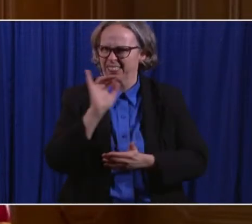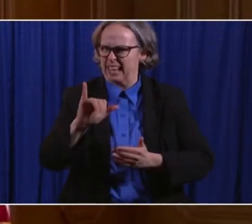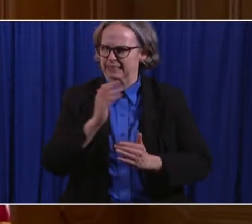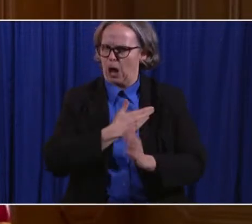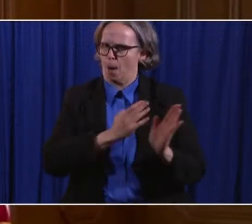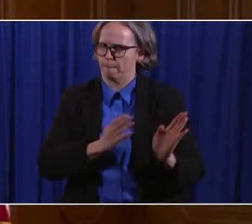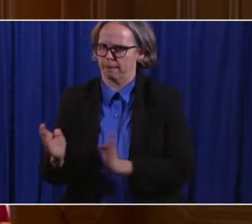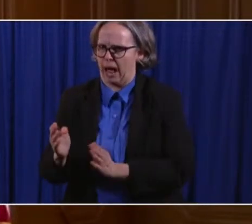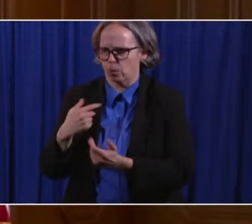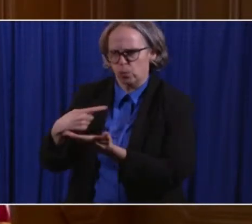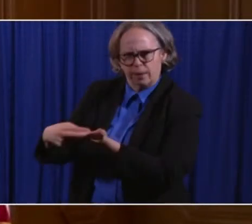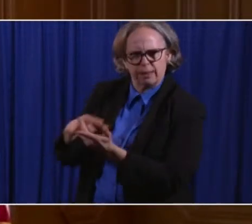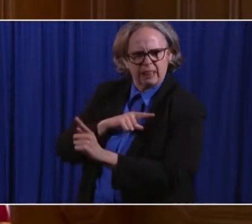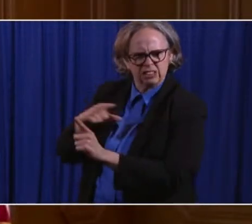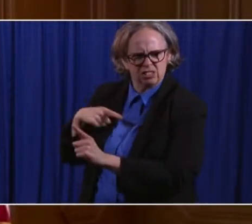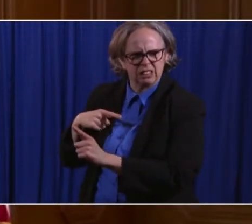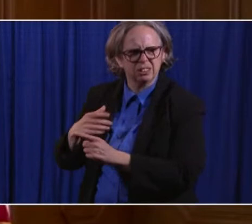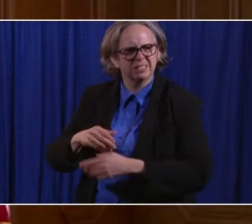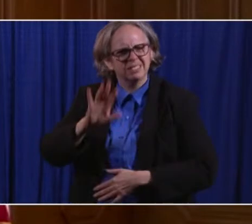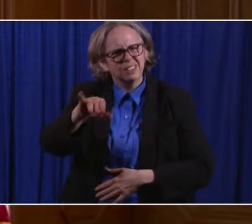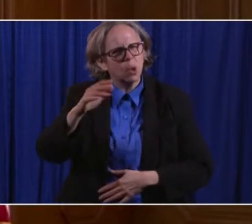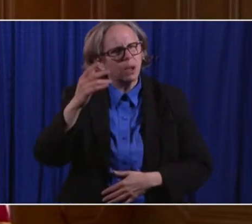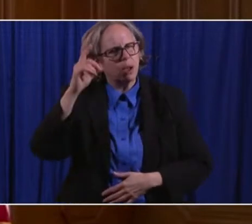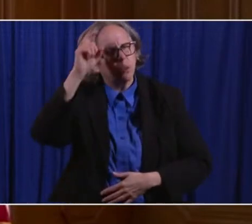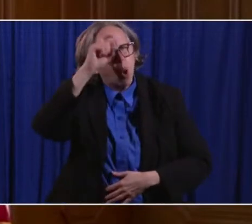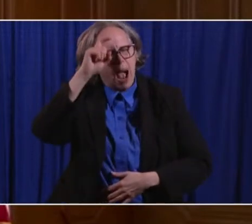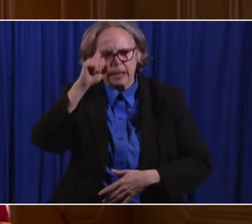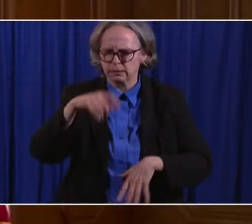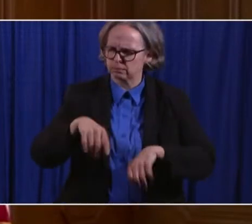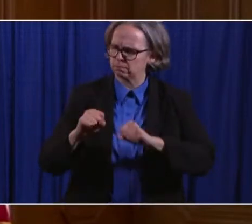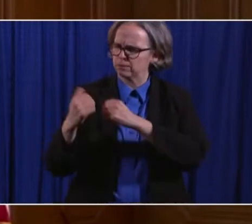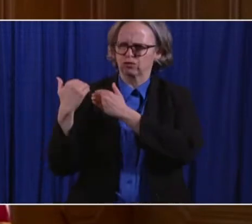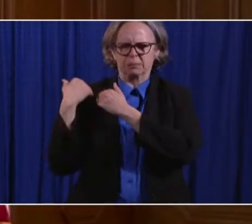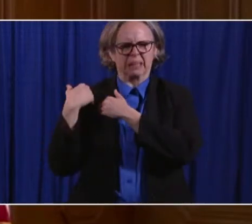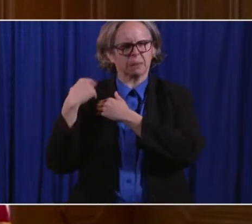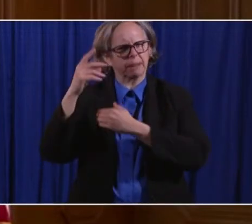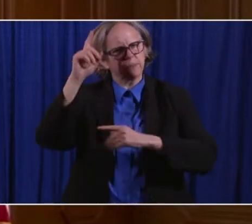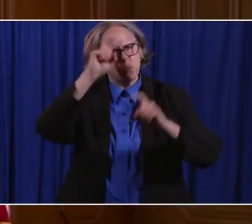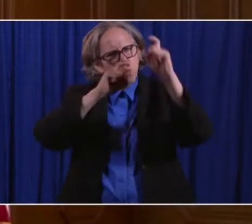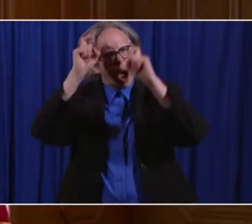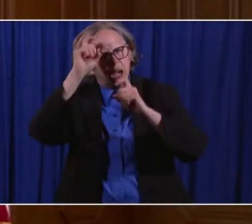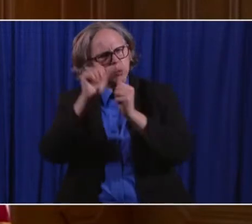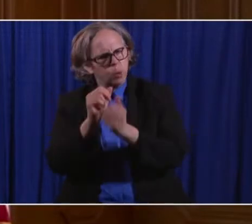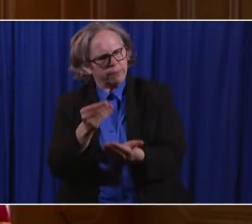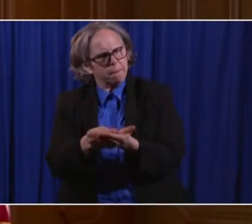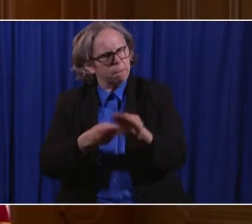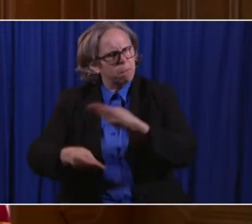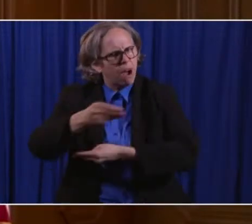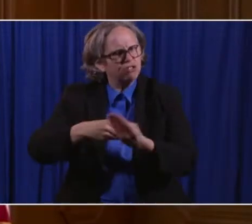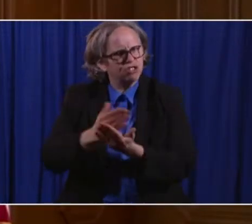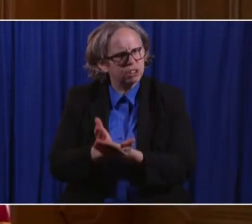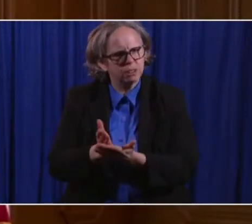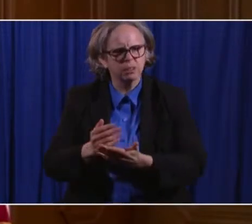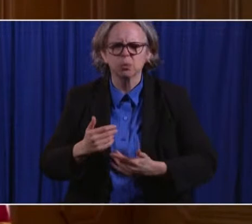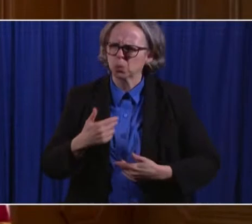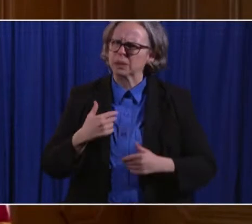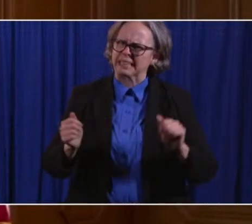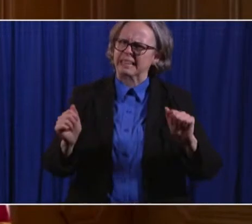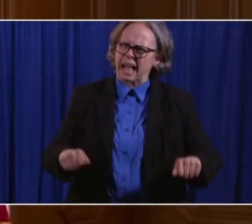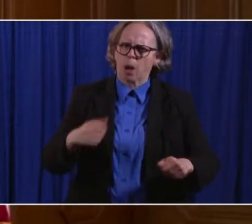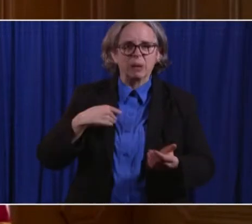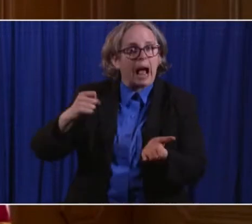fiscally responsible thing to do. We will have the ability to do that, and we should go ahead and do it.